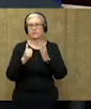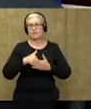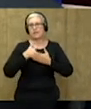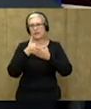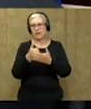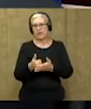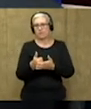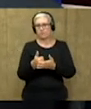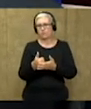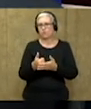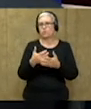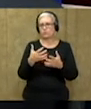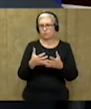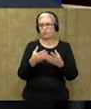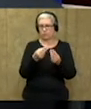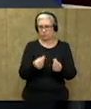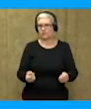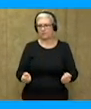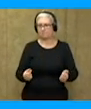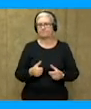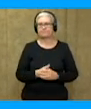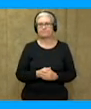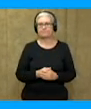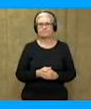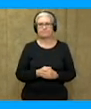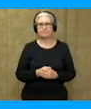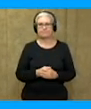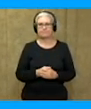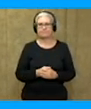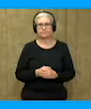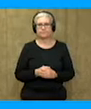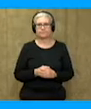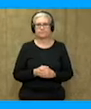of implementing those steps. So let's take a look.